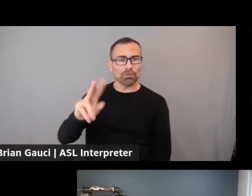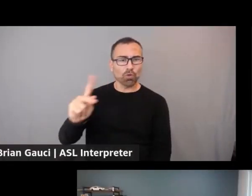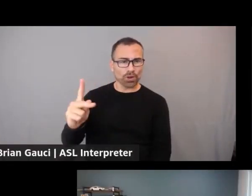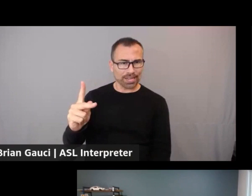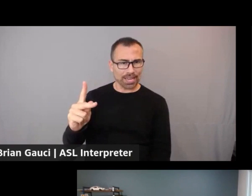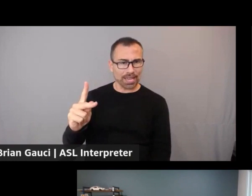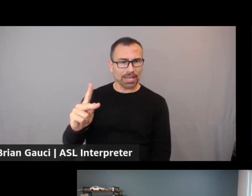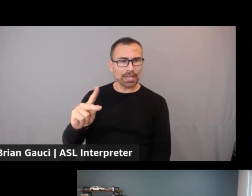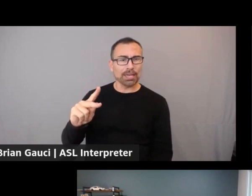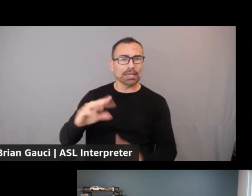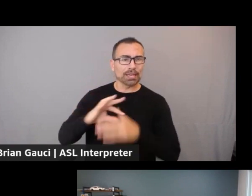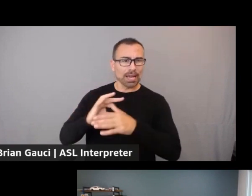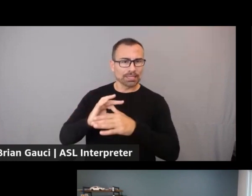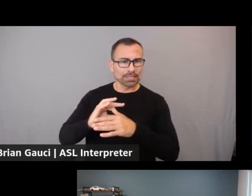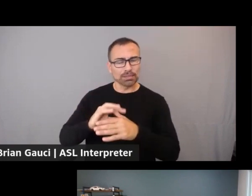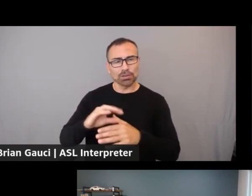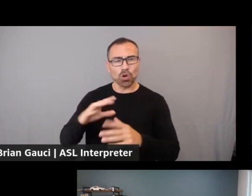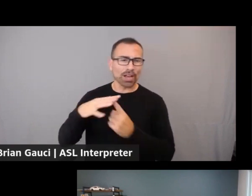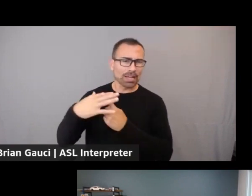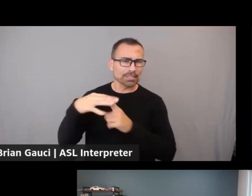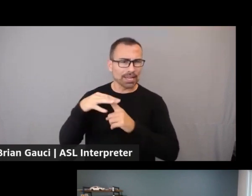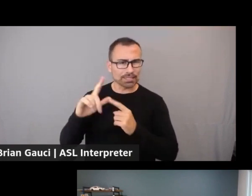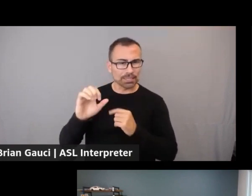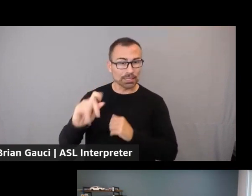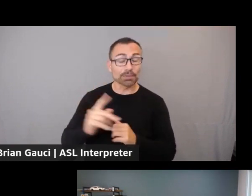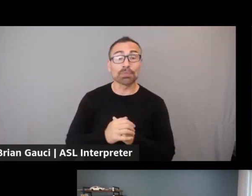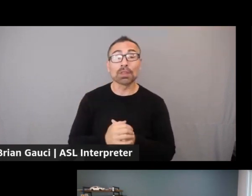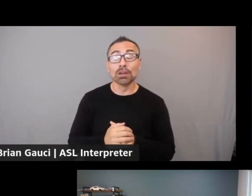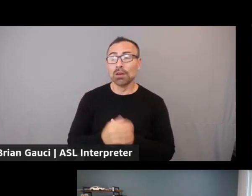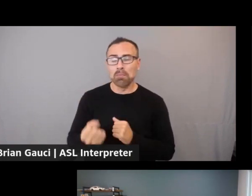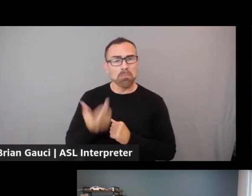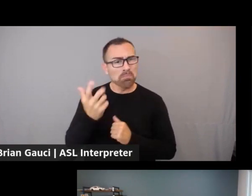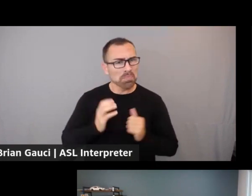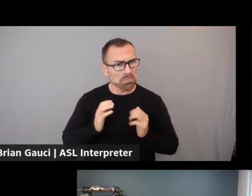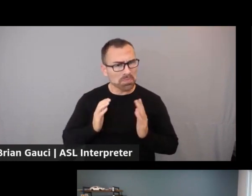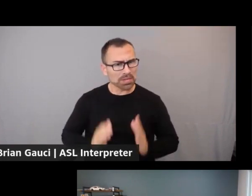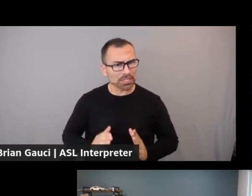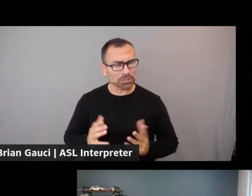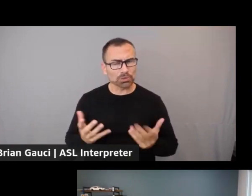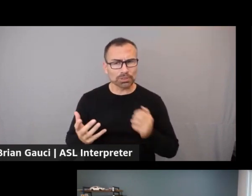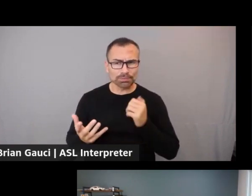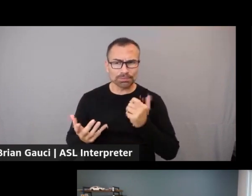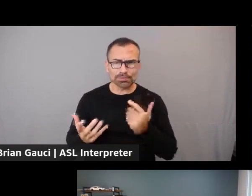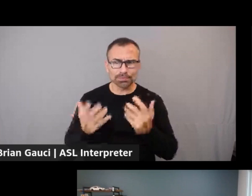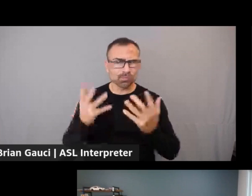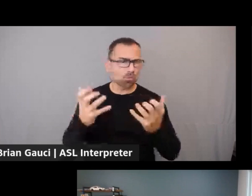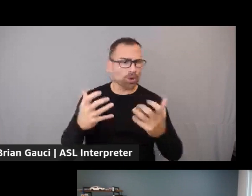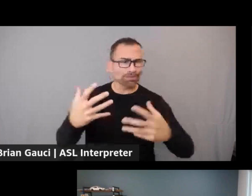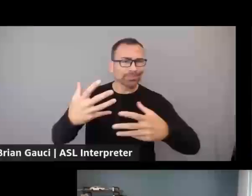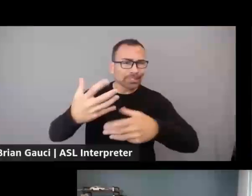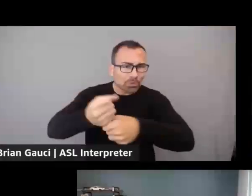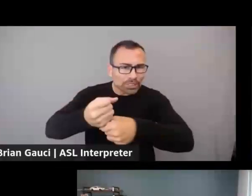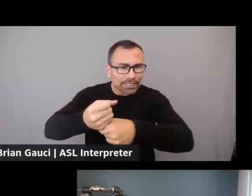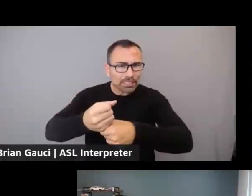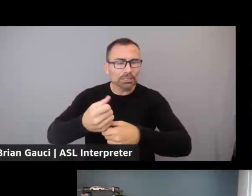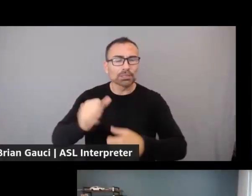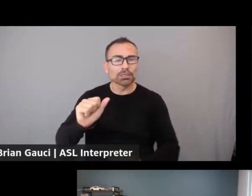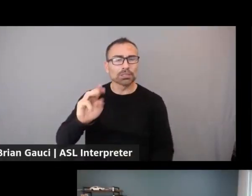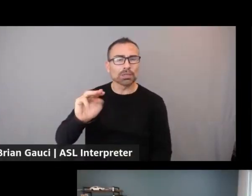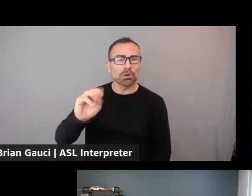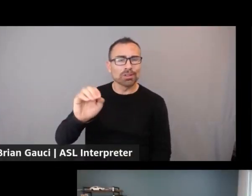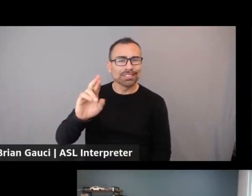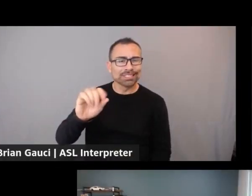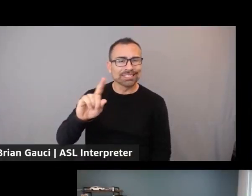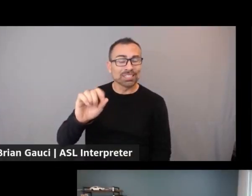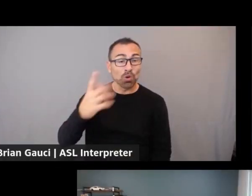So that means if we see a lot of customers that want to do like summarization, like they've got a large document